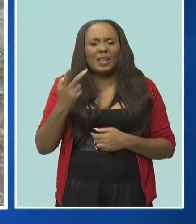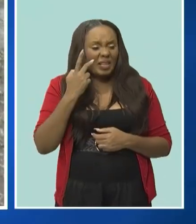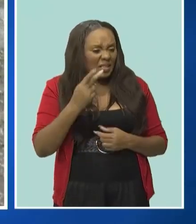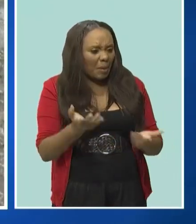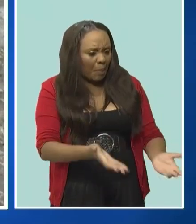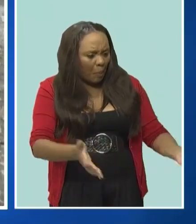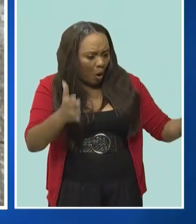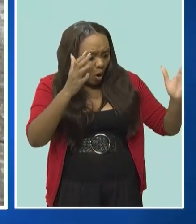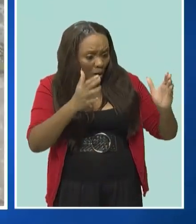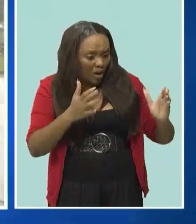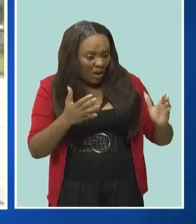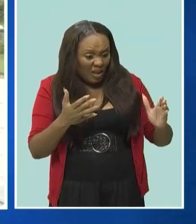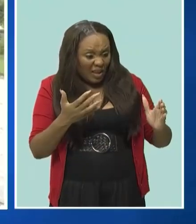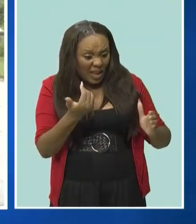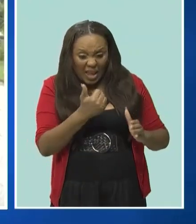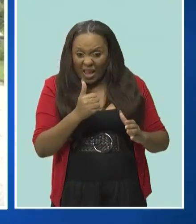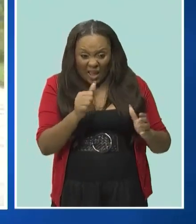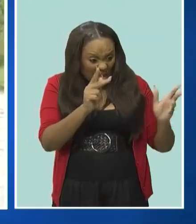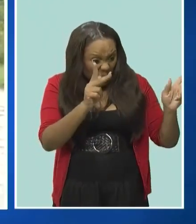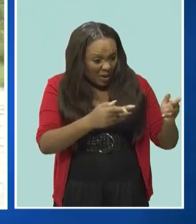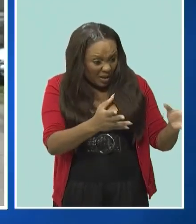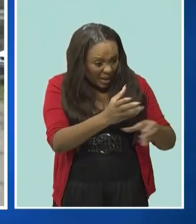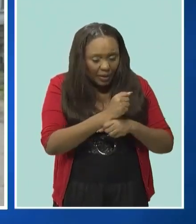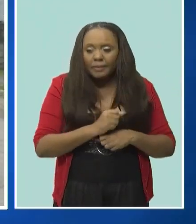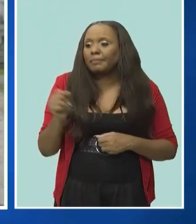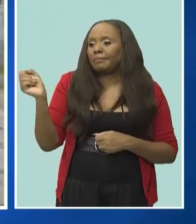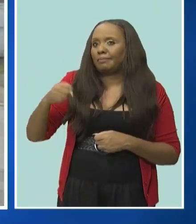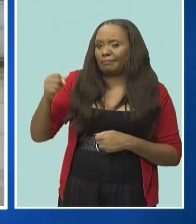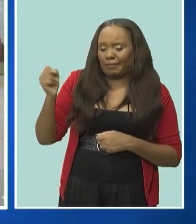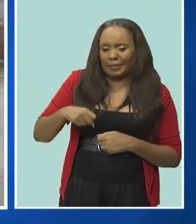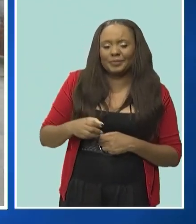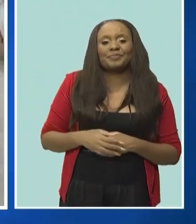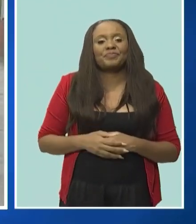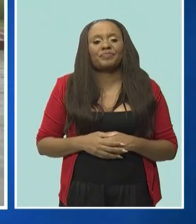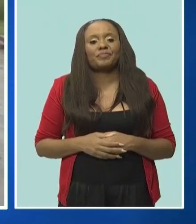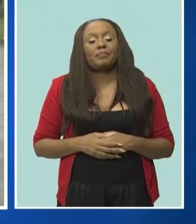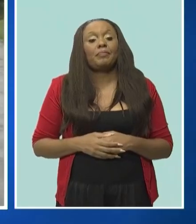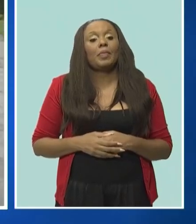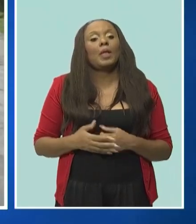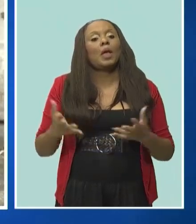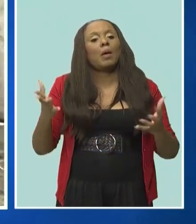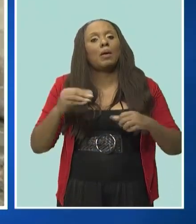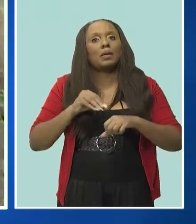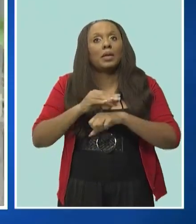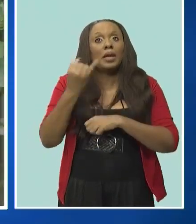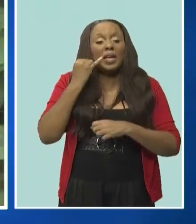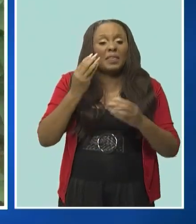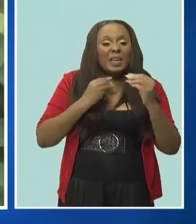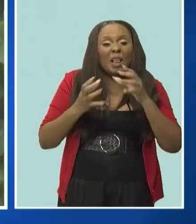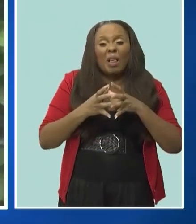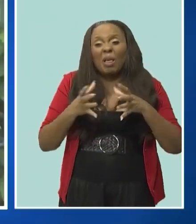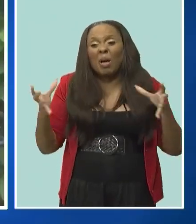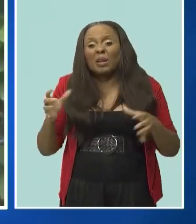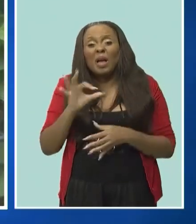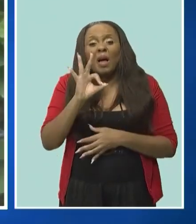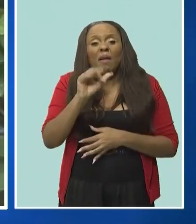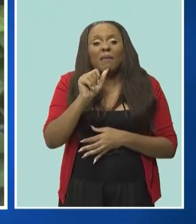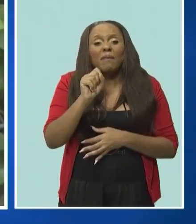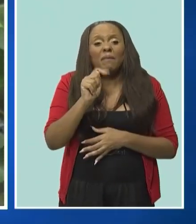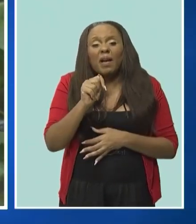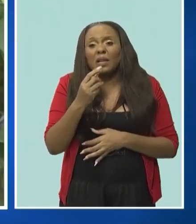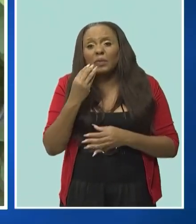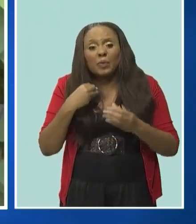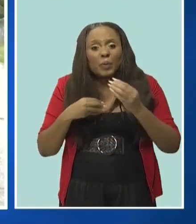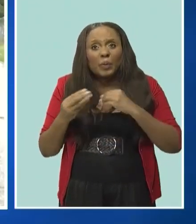get anybody that pass to get some. Steve also had some advice for those who eat fast food regularly. People that